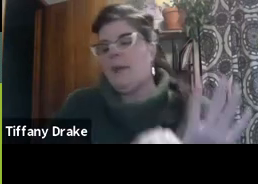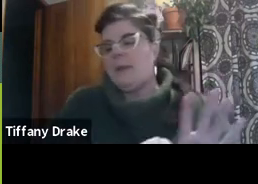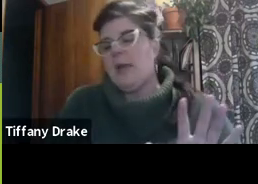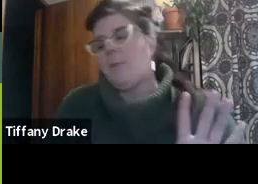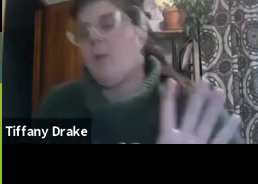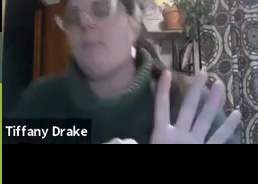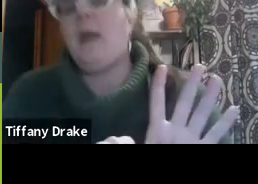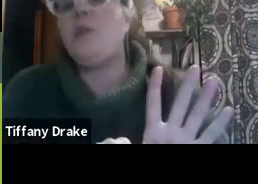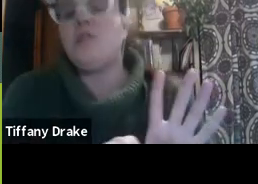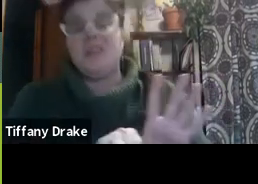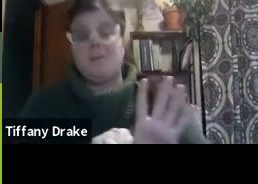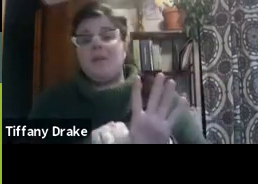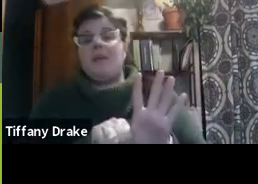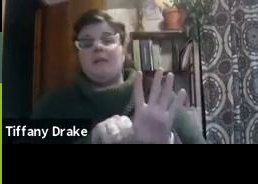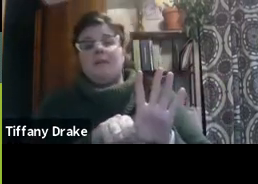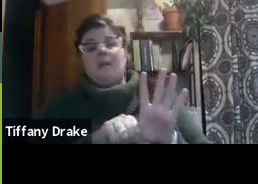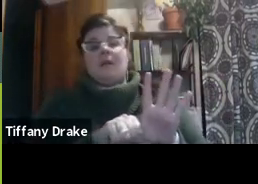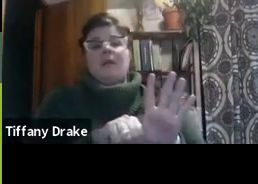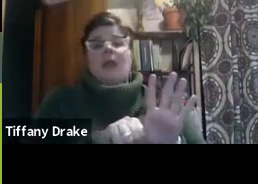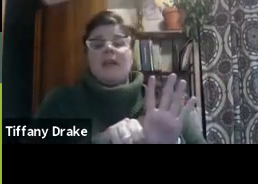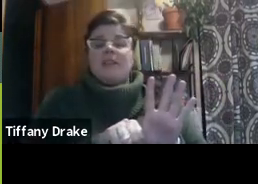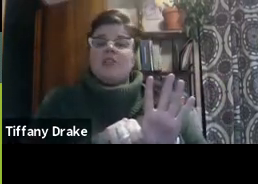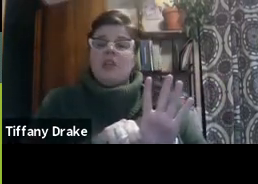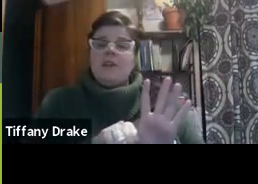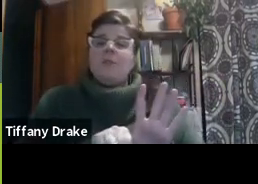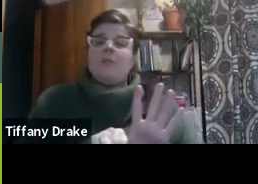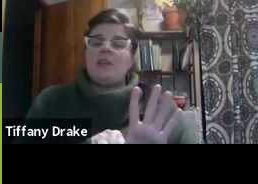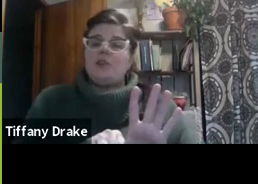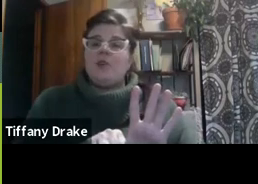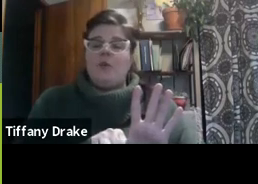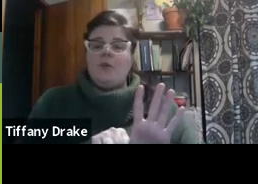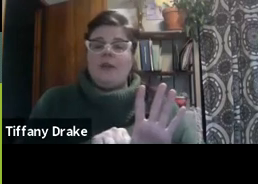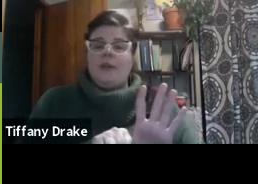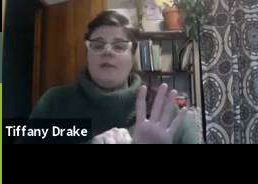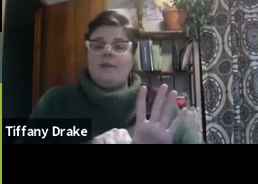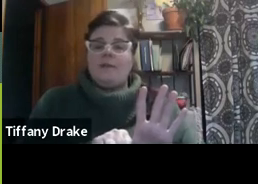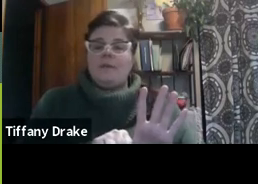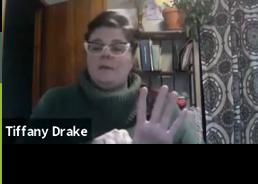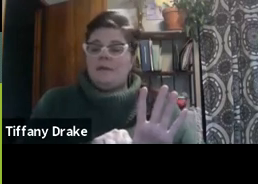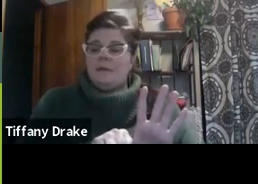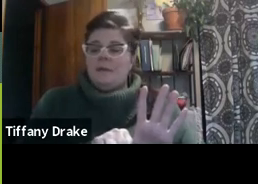2 minutes. I've got my timer up. And you're just gonna breathe. And it's a gentle pressure you're holding.